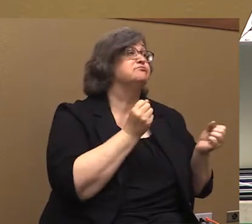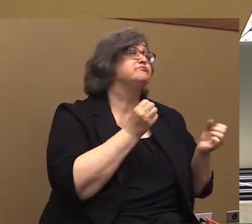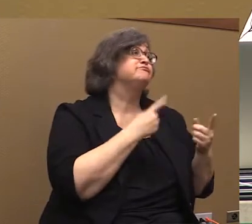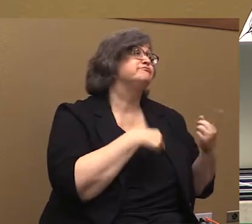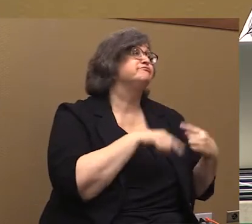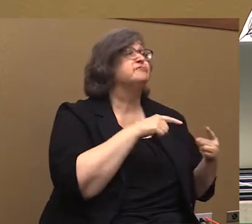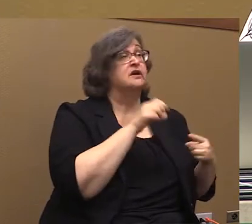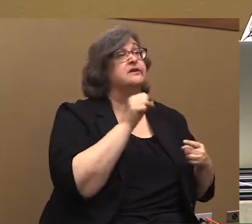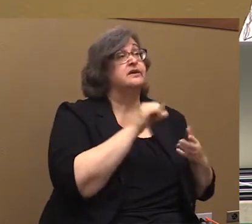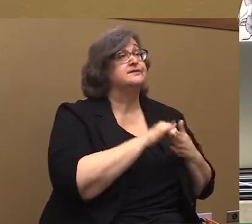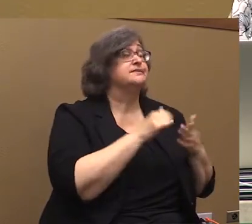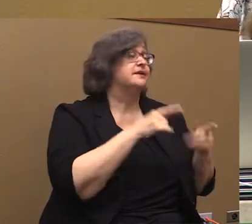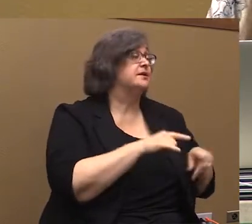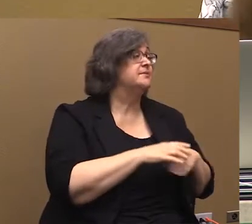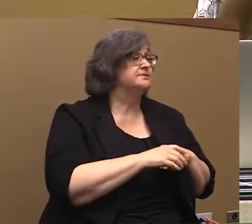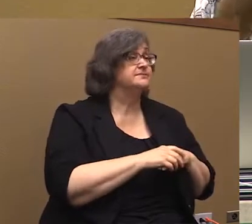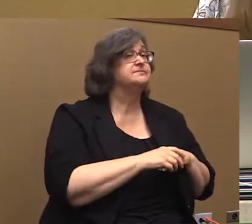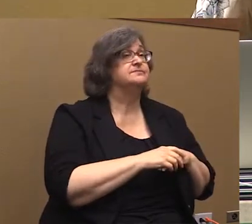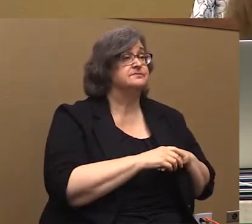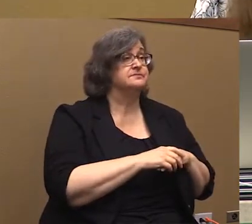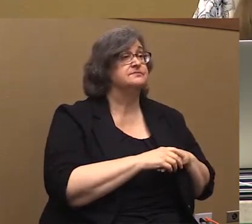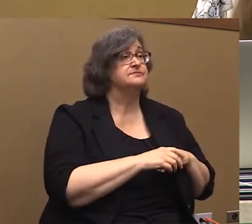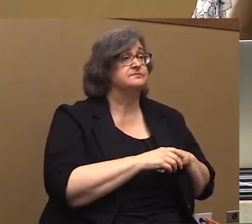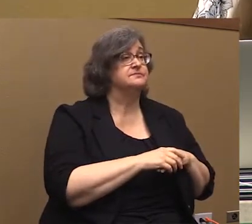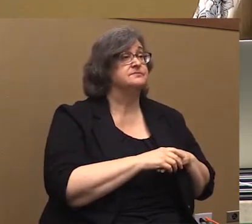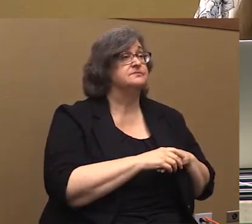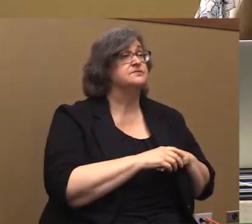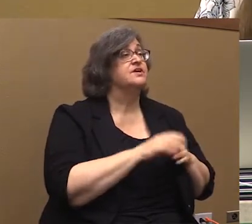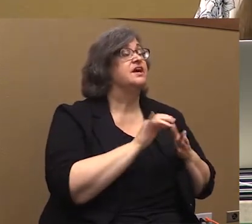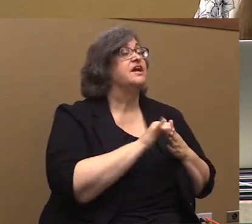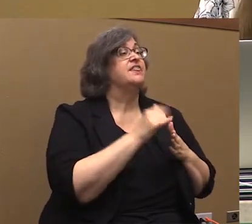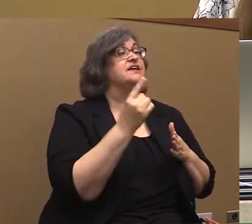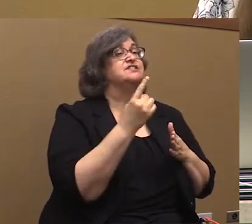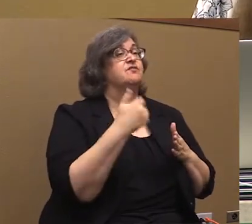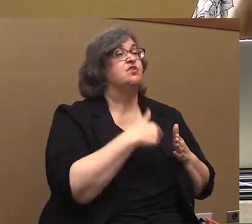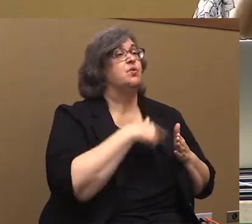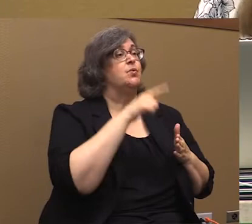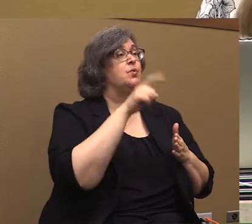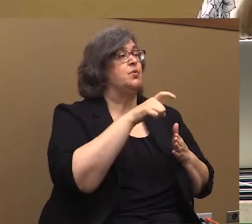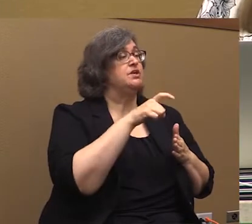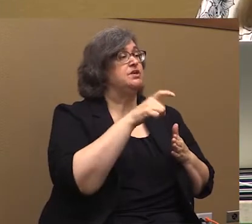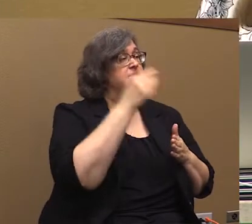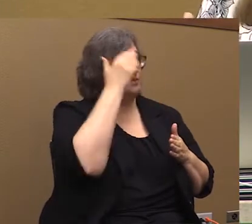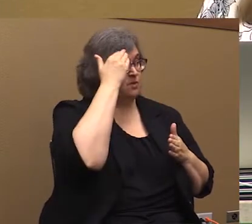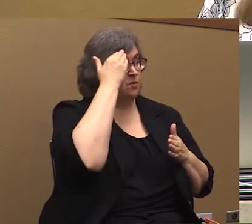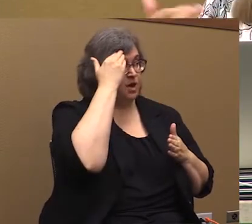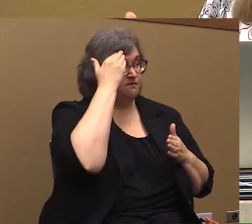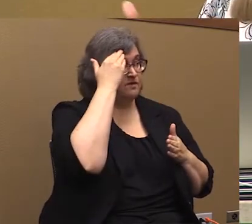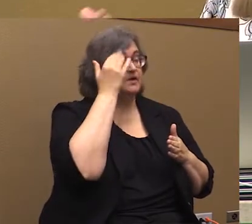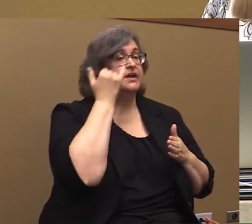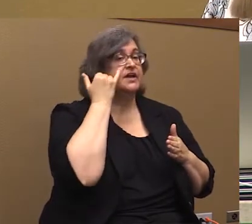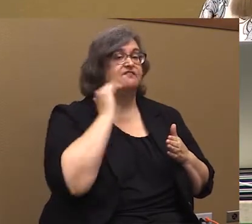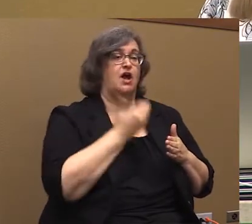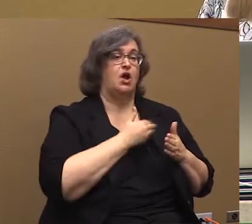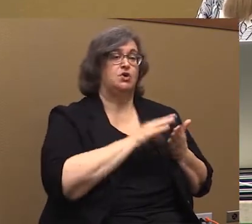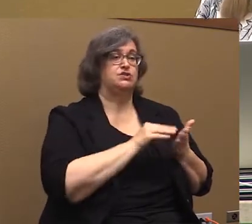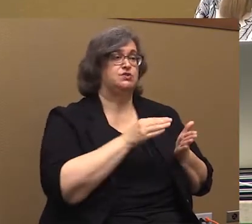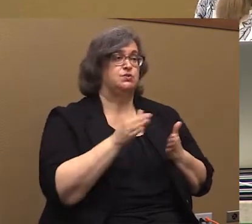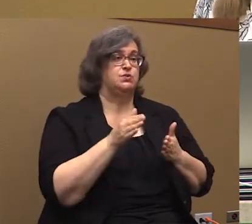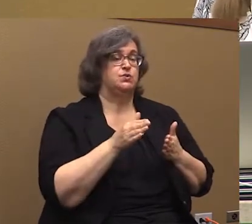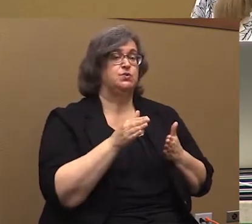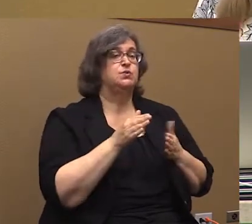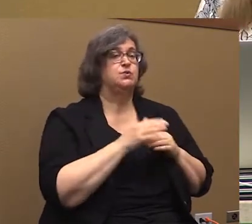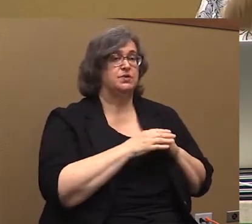deaf child got just a matter-of-fact answer, yes, that happened. And so that's something we need to